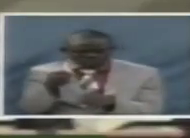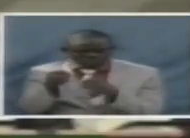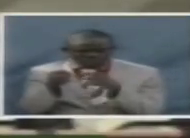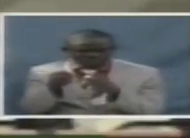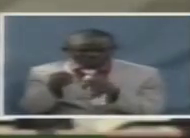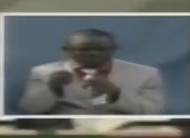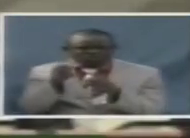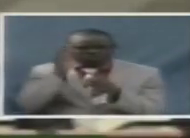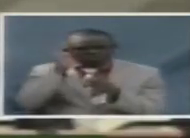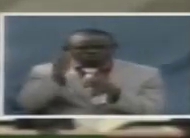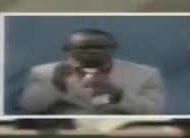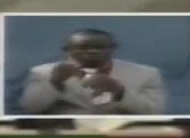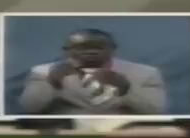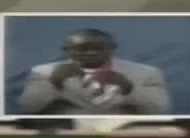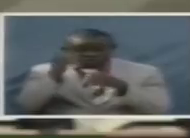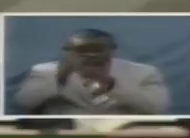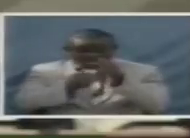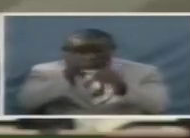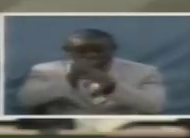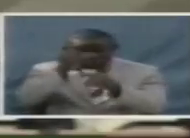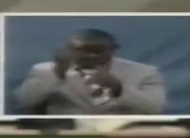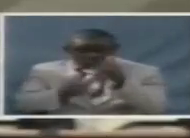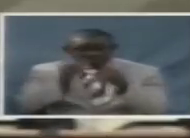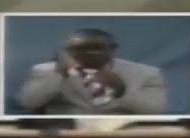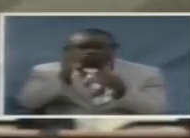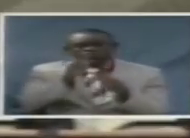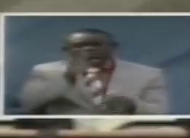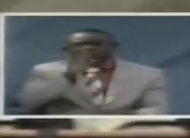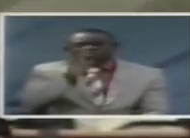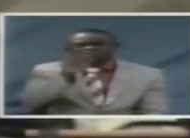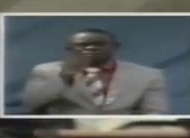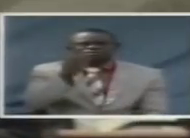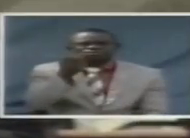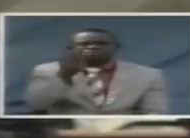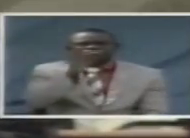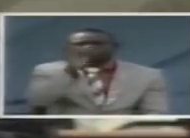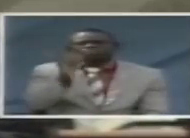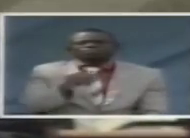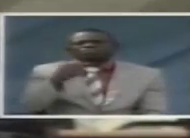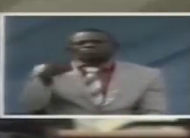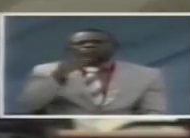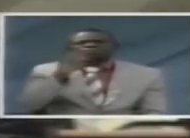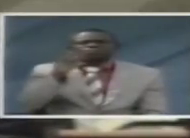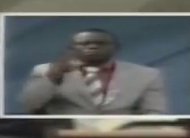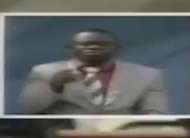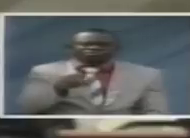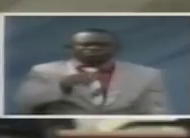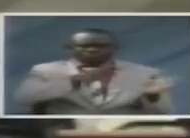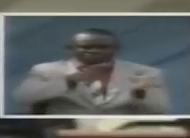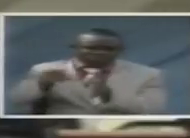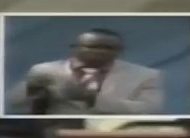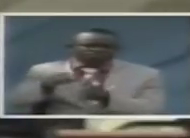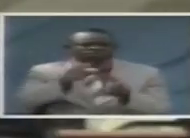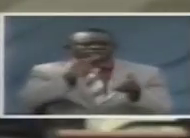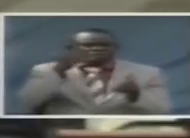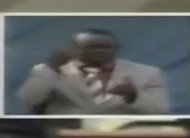expected to close the year at 6.8% of GDP. Debt and arrears